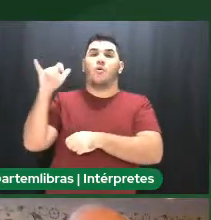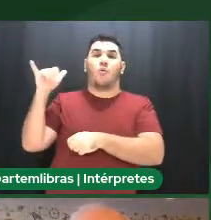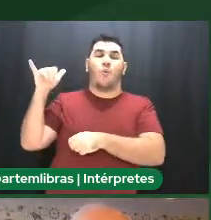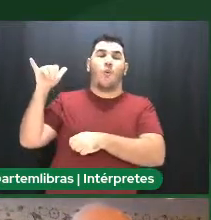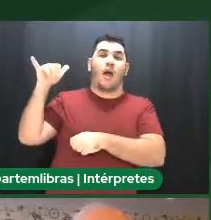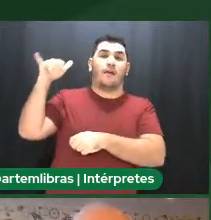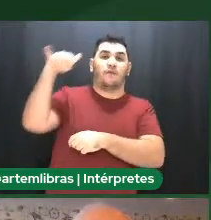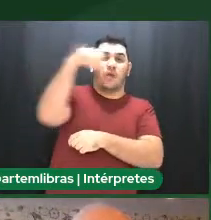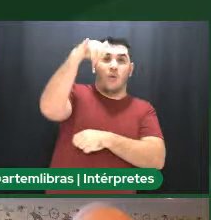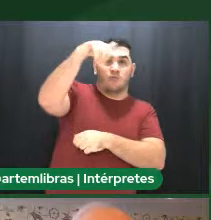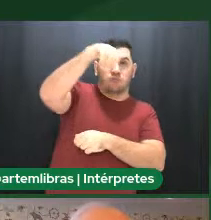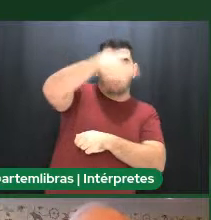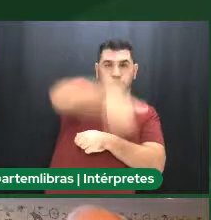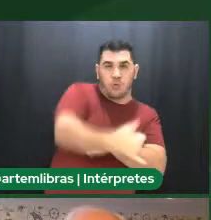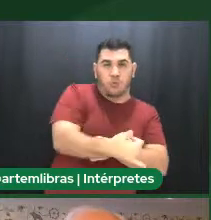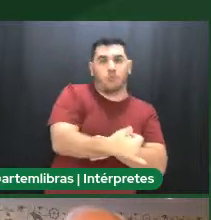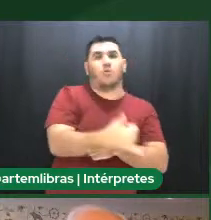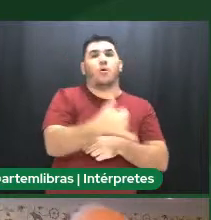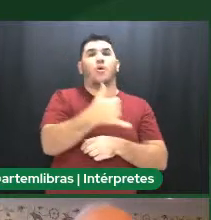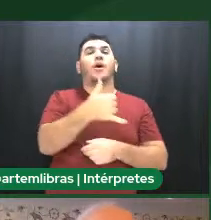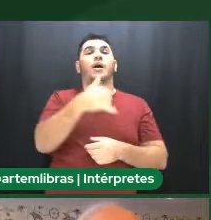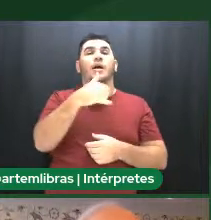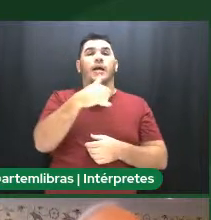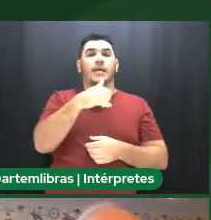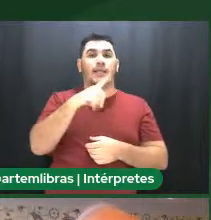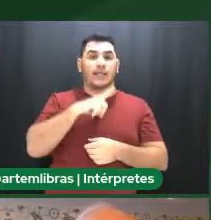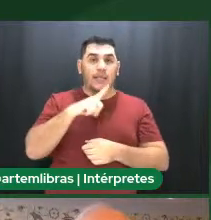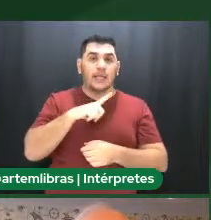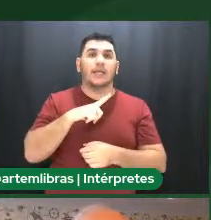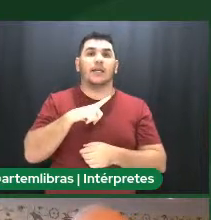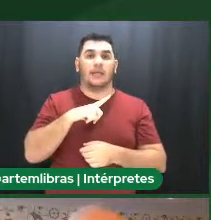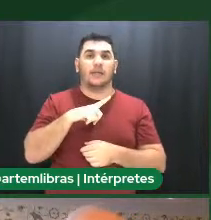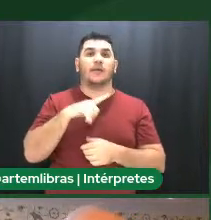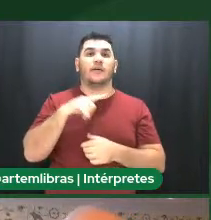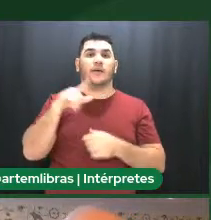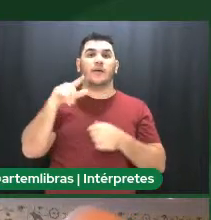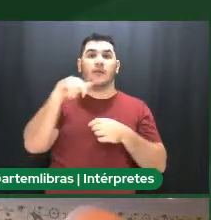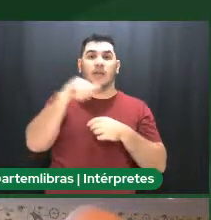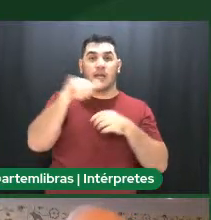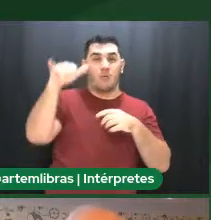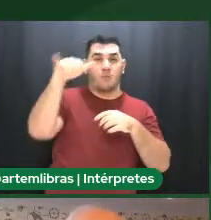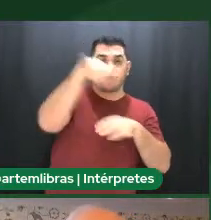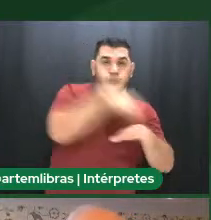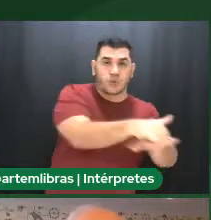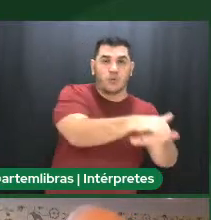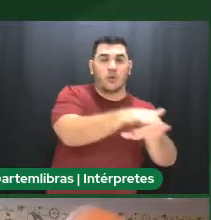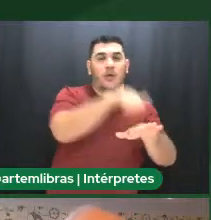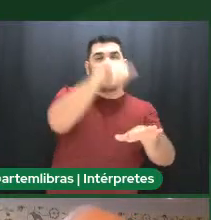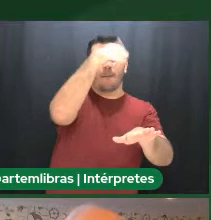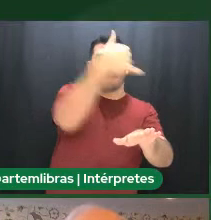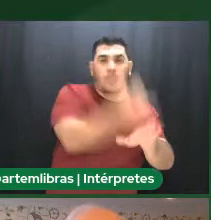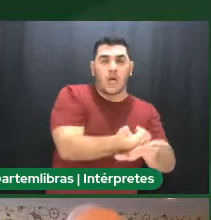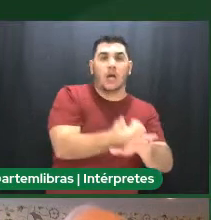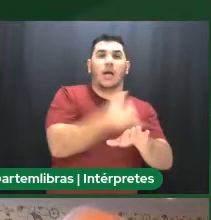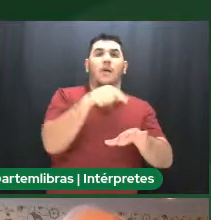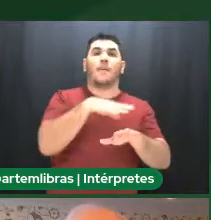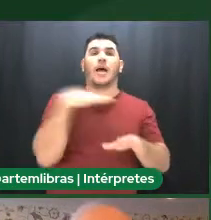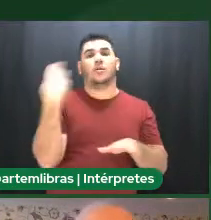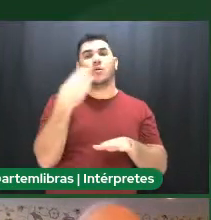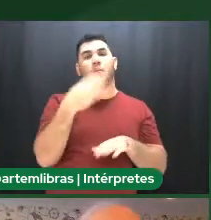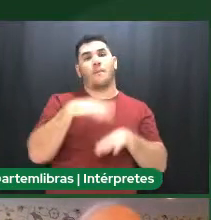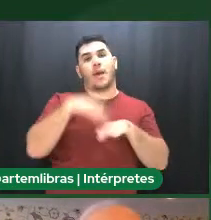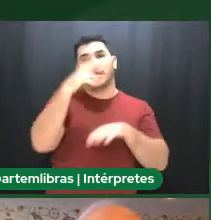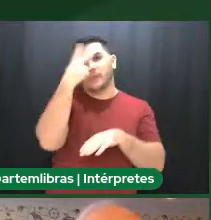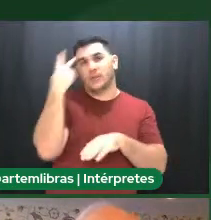with 346 people dying. And that was because the designers believed they could make